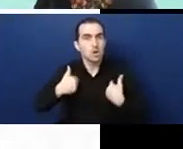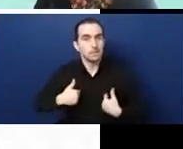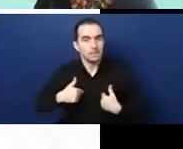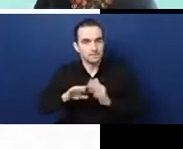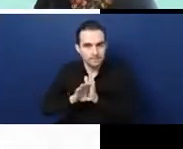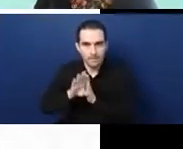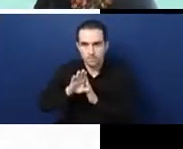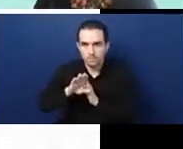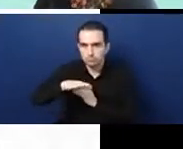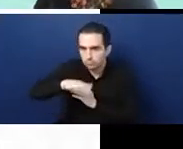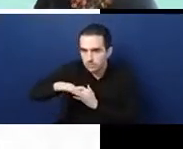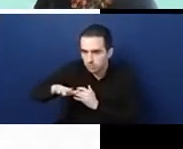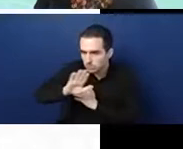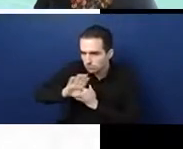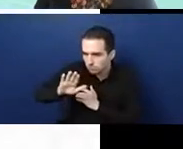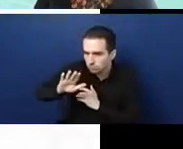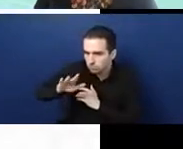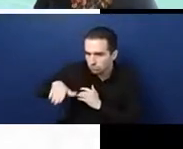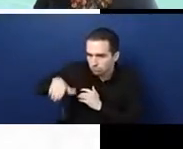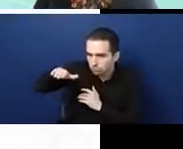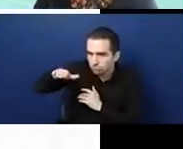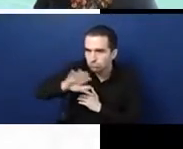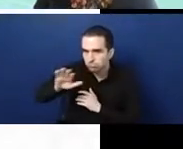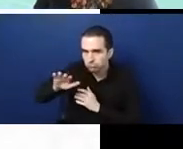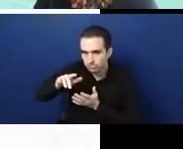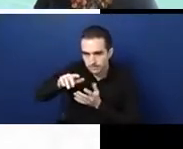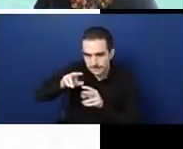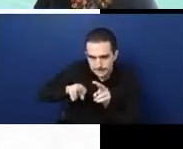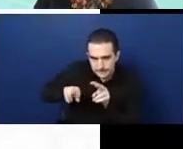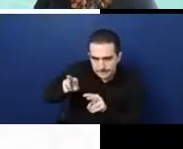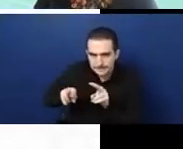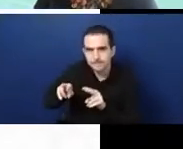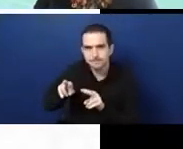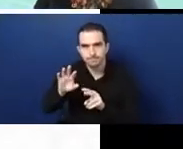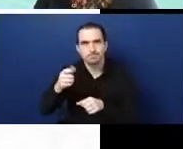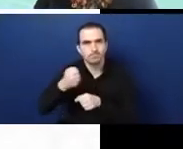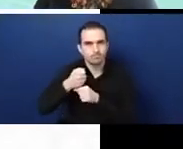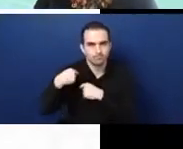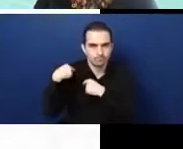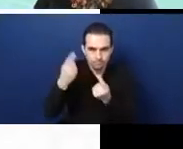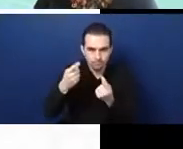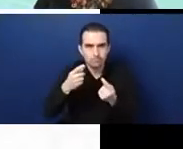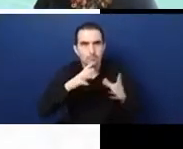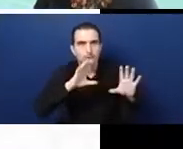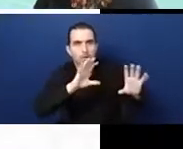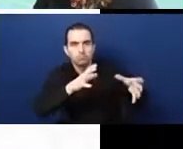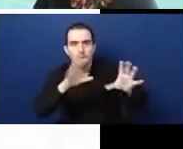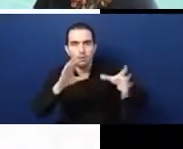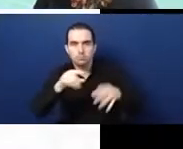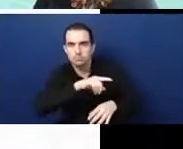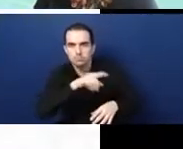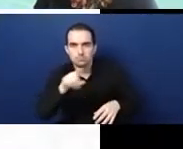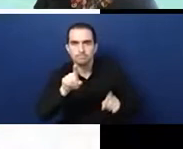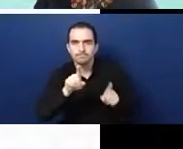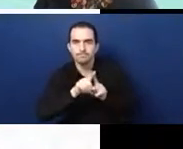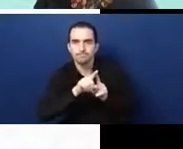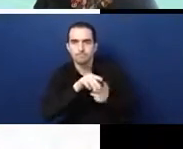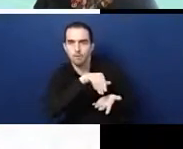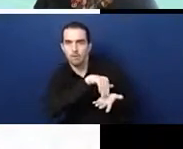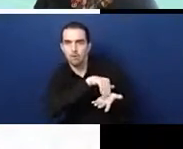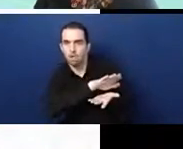health rights, abortion, gender-based violence, disability,